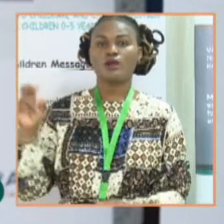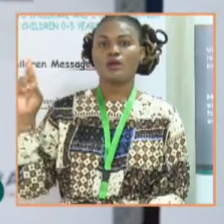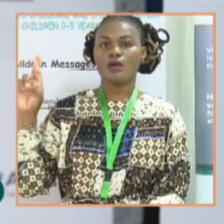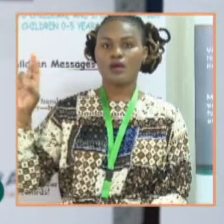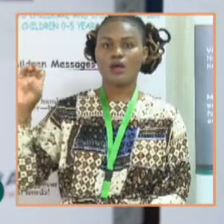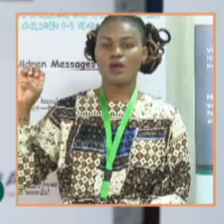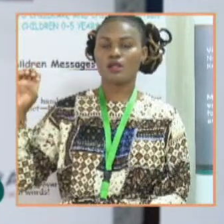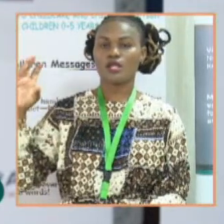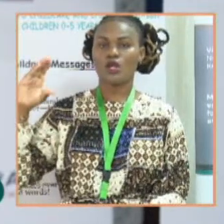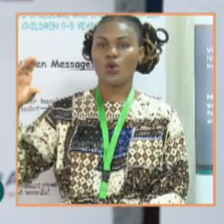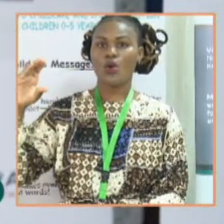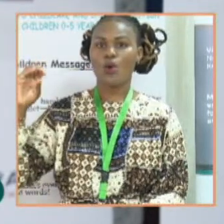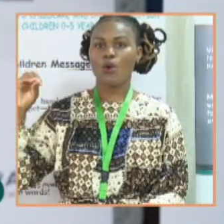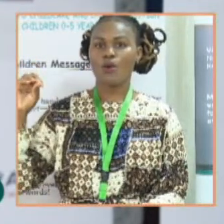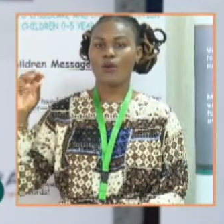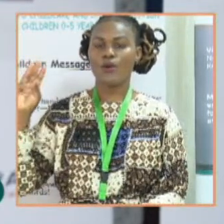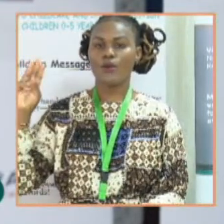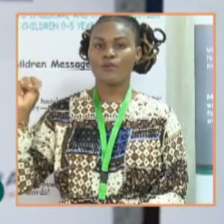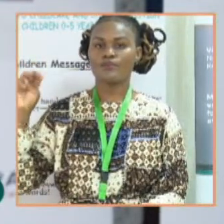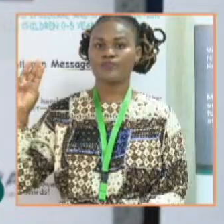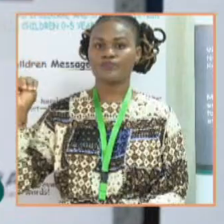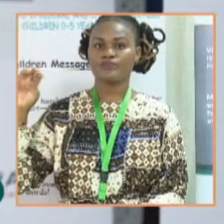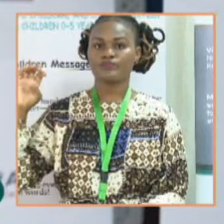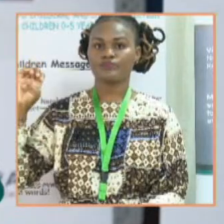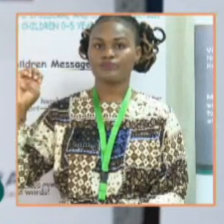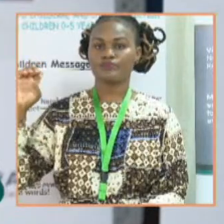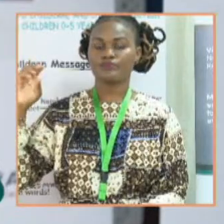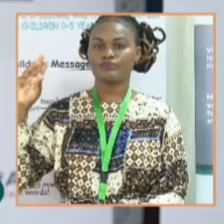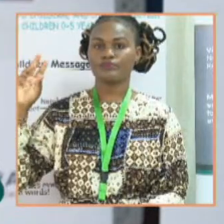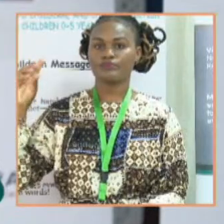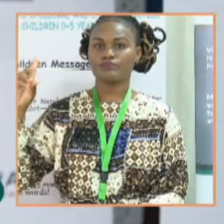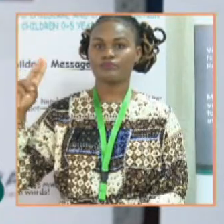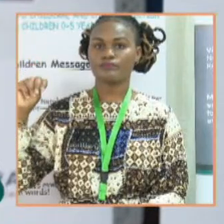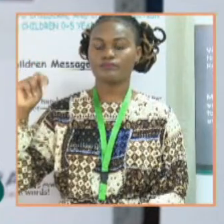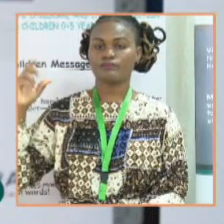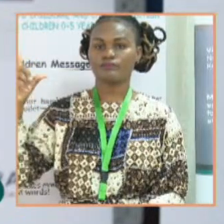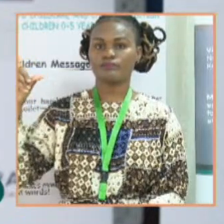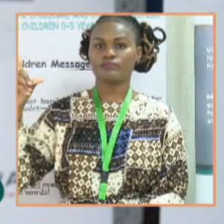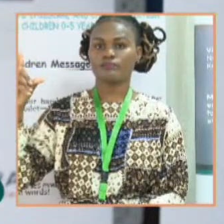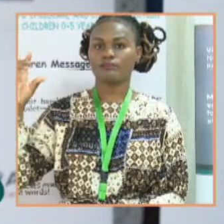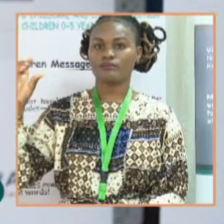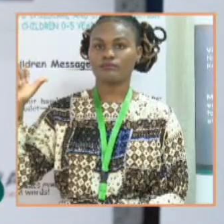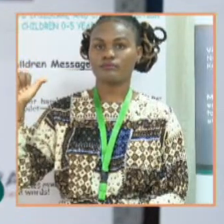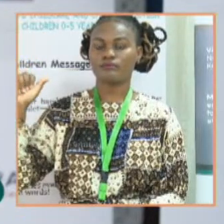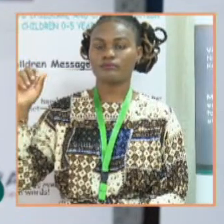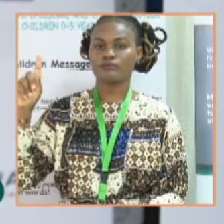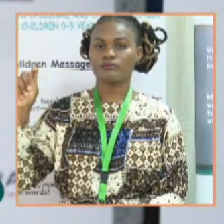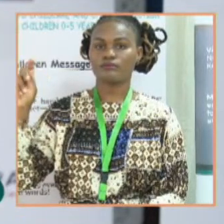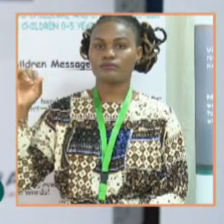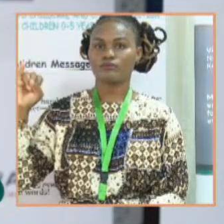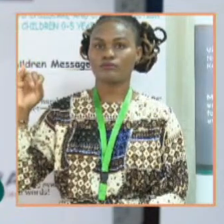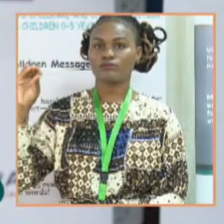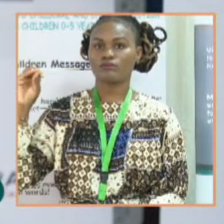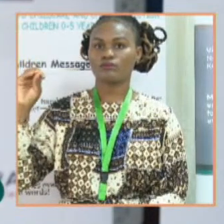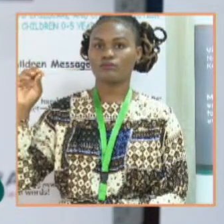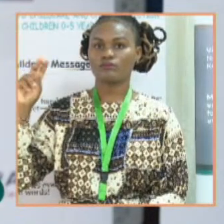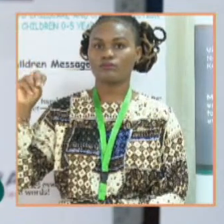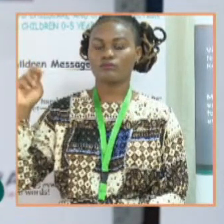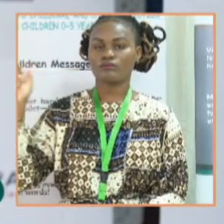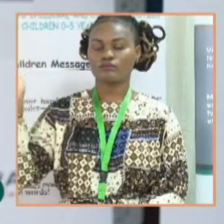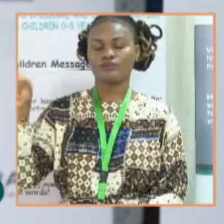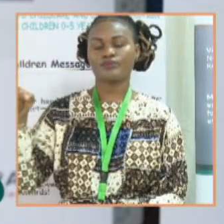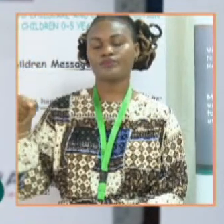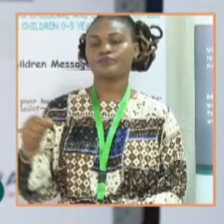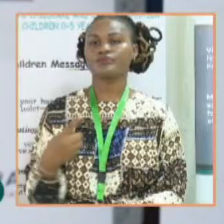is to improve county budget absorptions for ECE, and this will require counties to strengthen their financial planning and